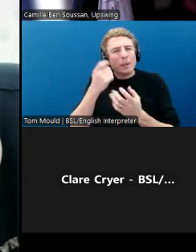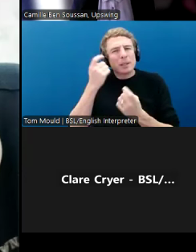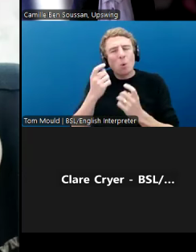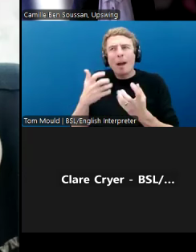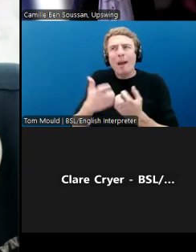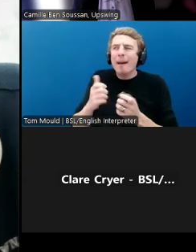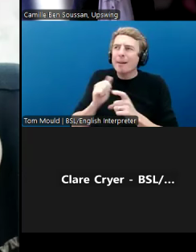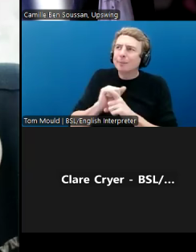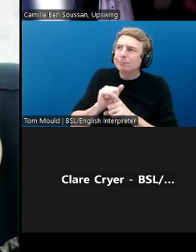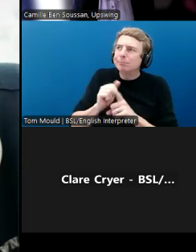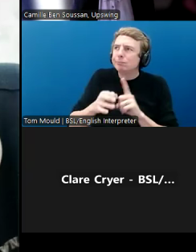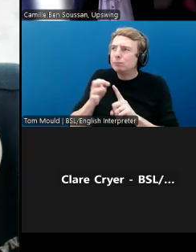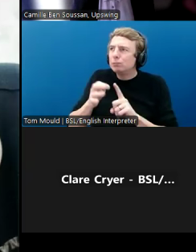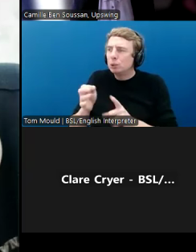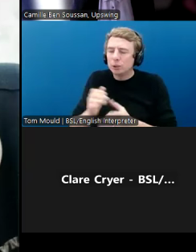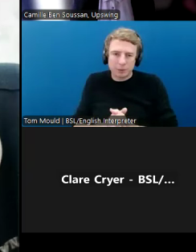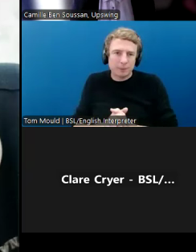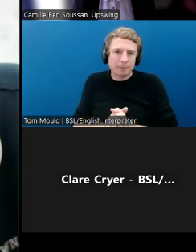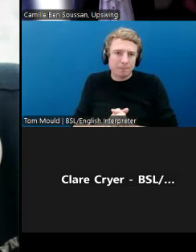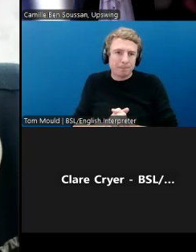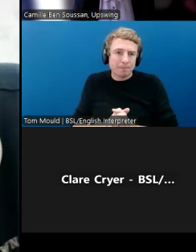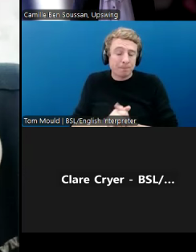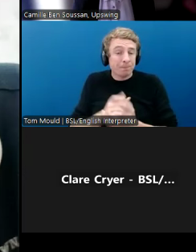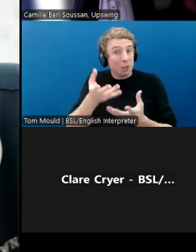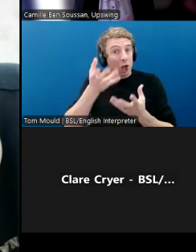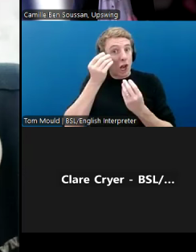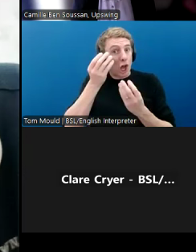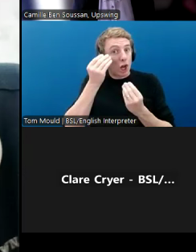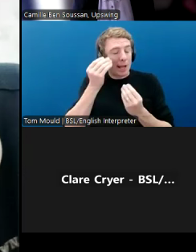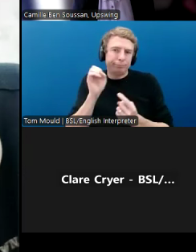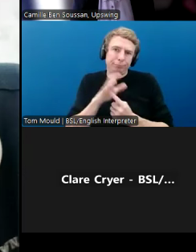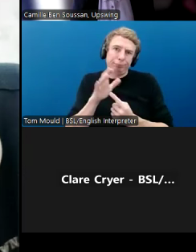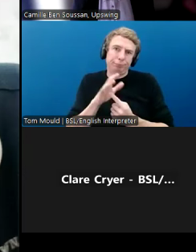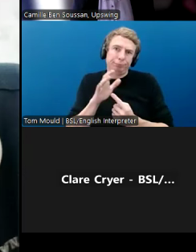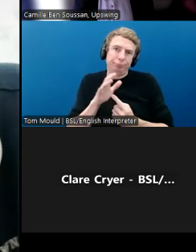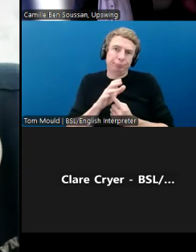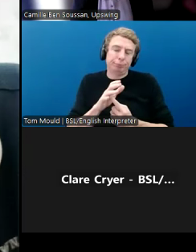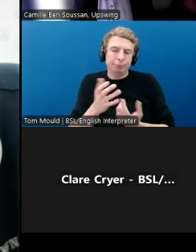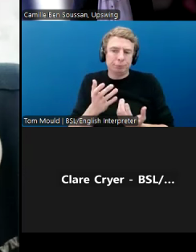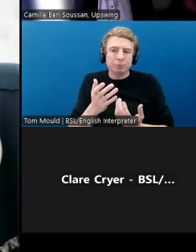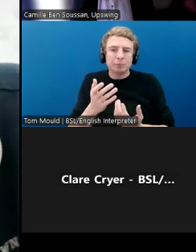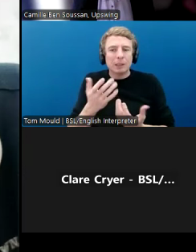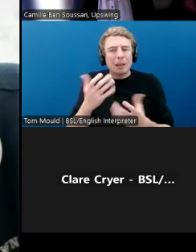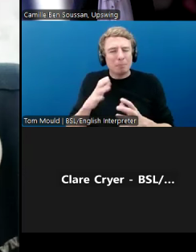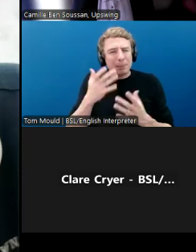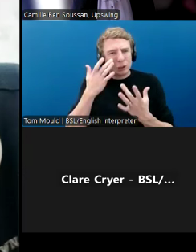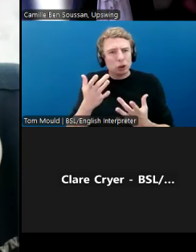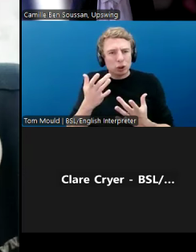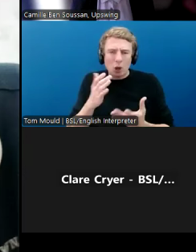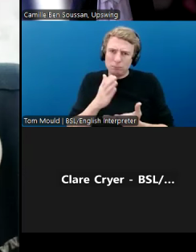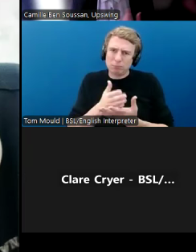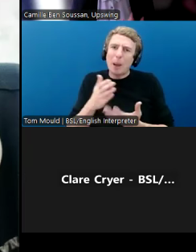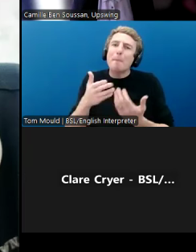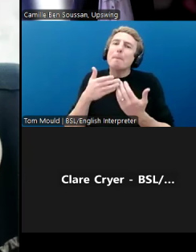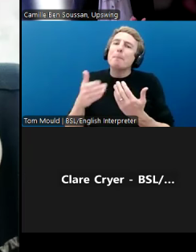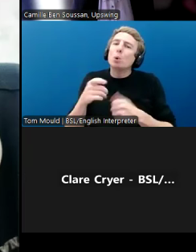is really key to our practice, and the evaluation of the project showed that we needed more time, for example, in care homes, a strong focus